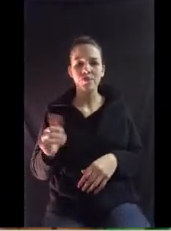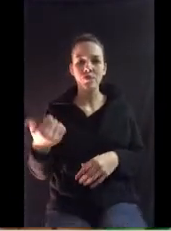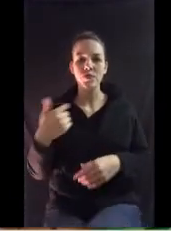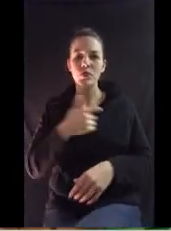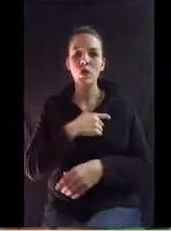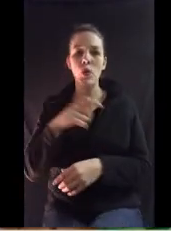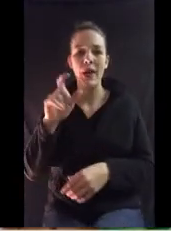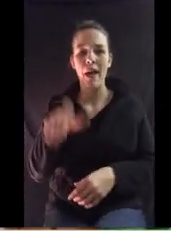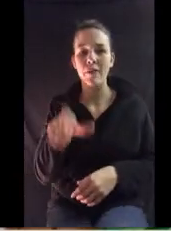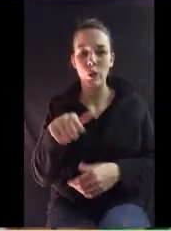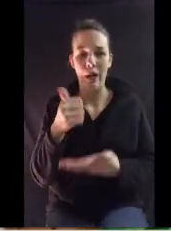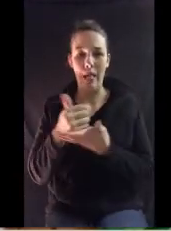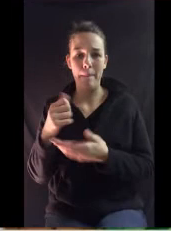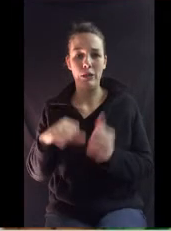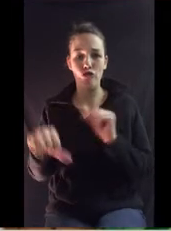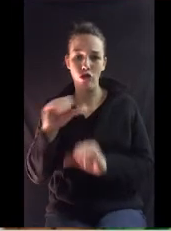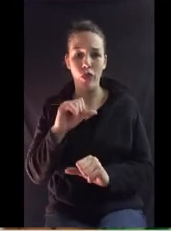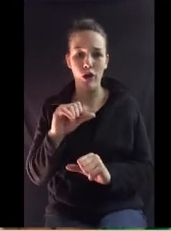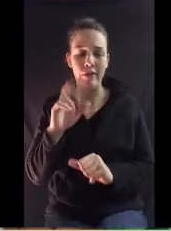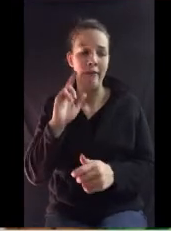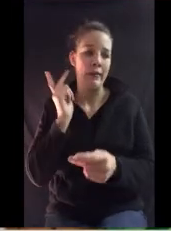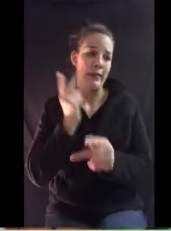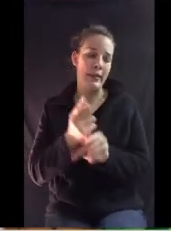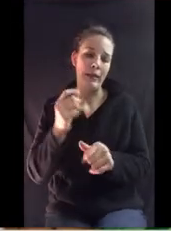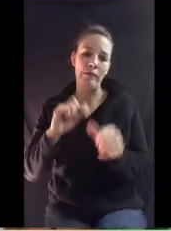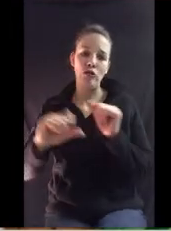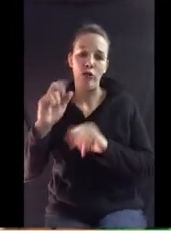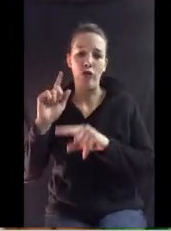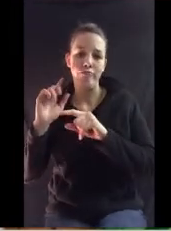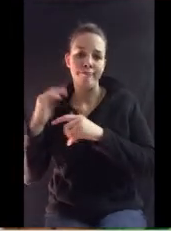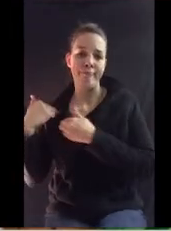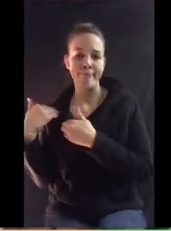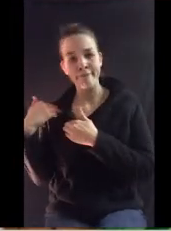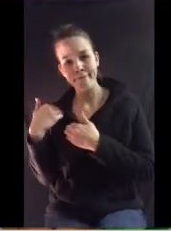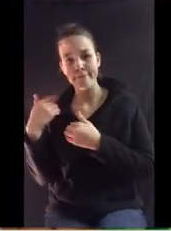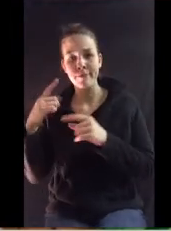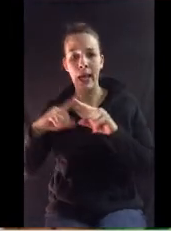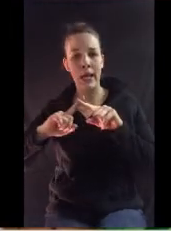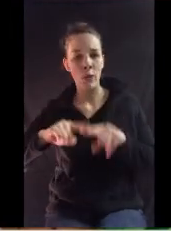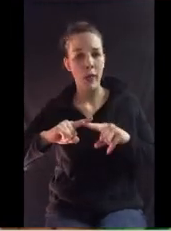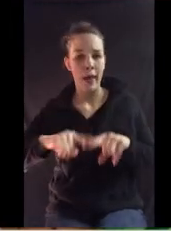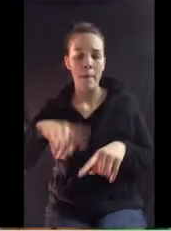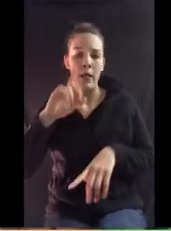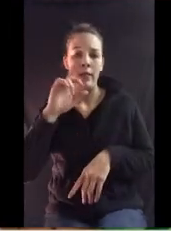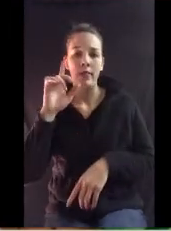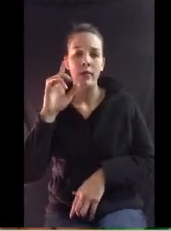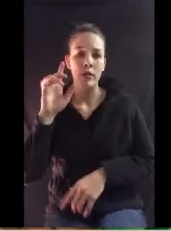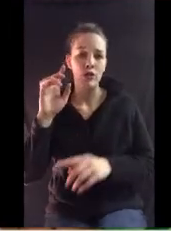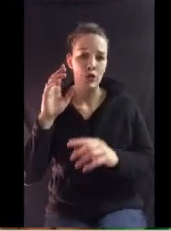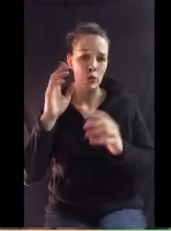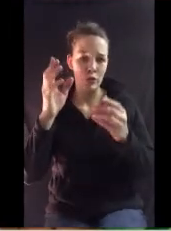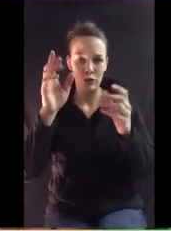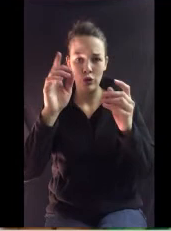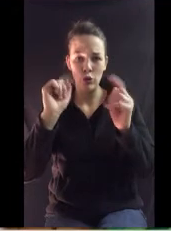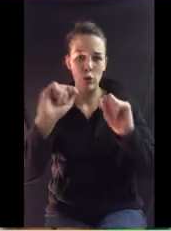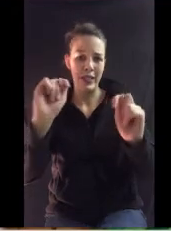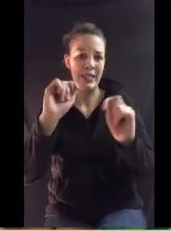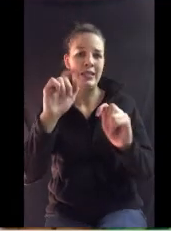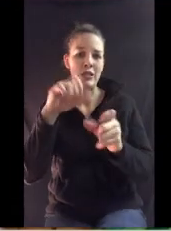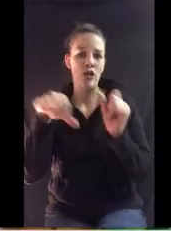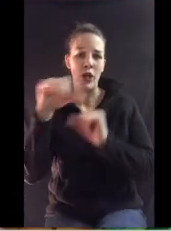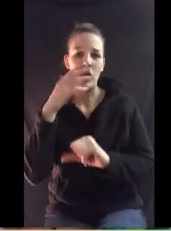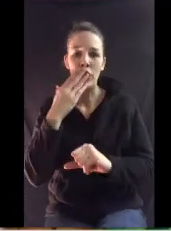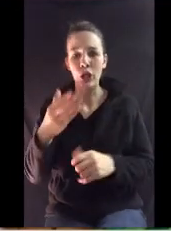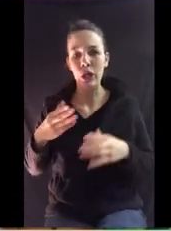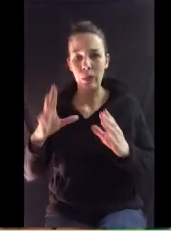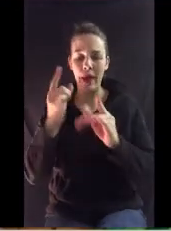that, right? We all have to help each other and keep each other accountable sometimes, to treat each other